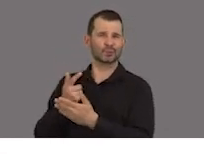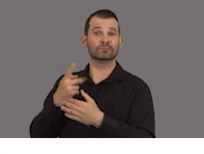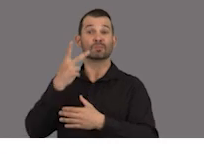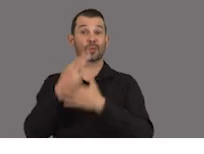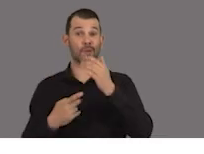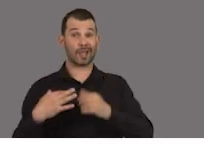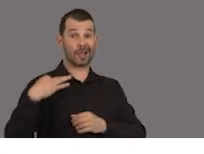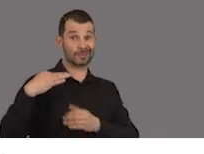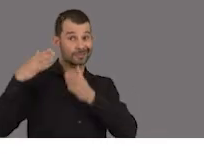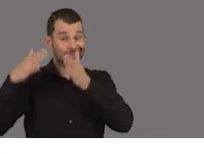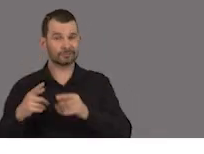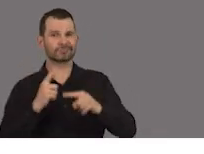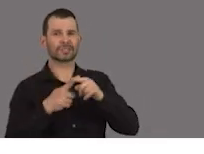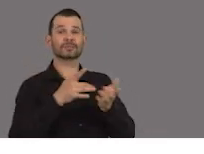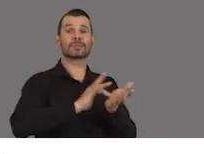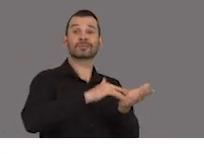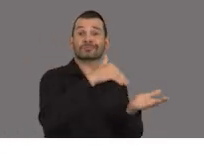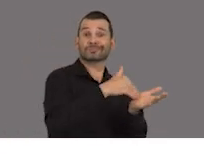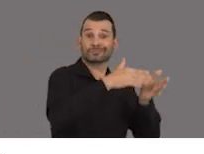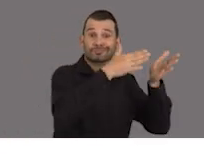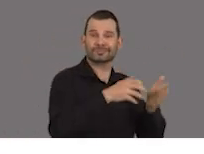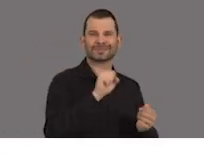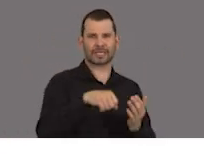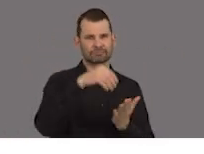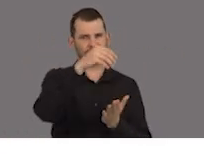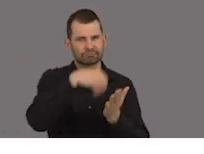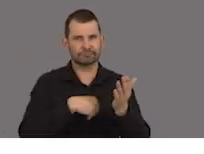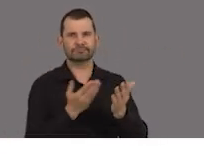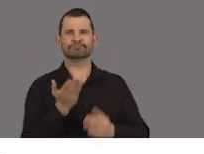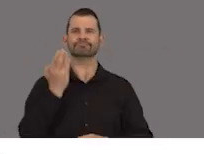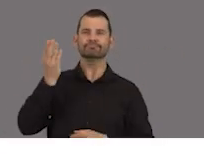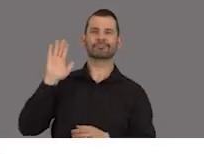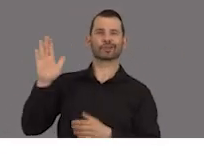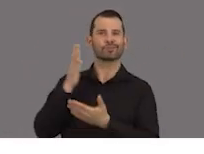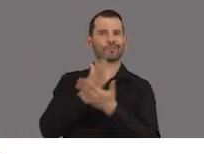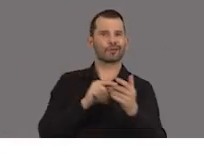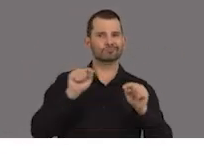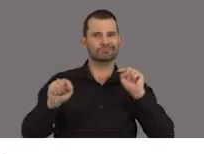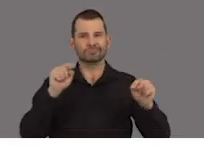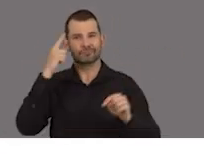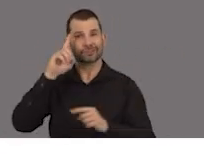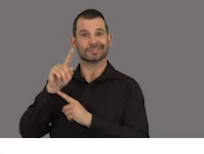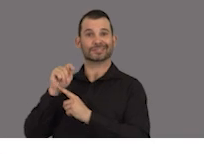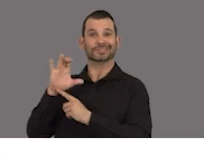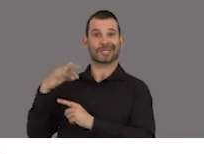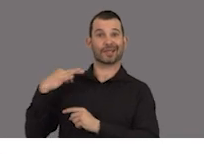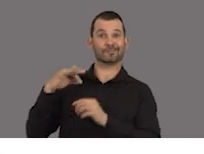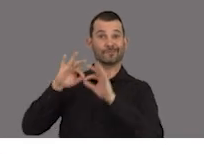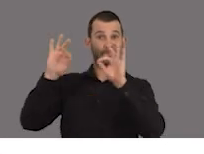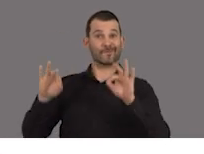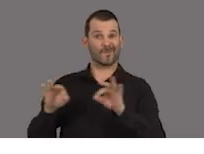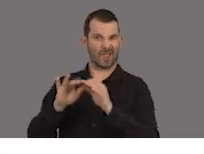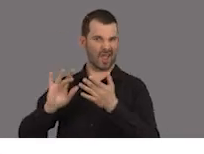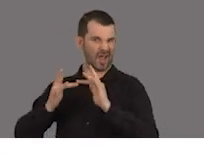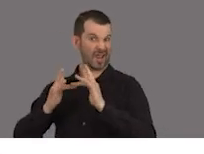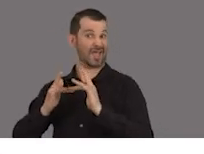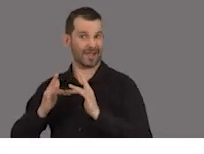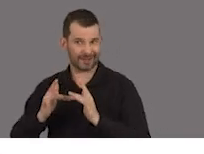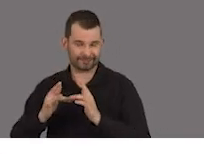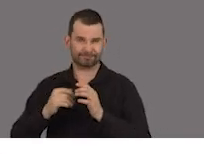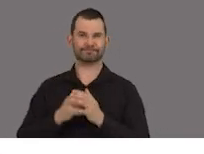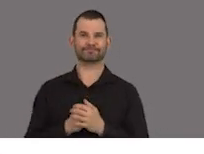application process. Both the applicant and the medical practitioner can complete and submit their portions of